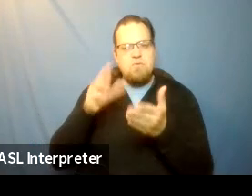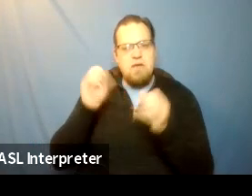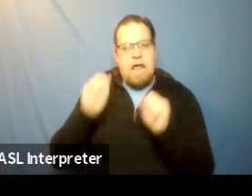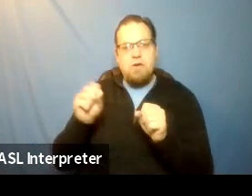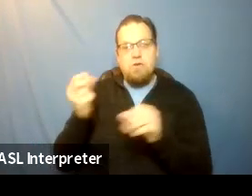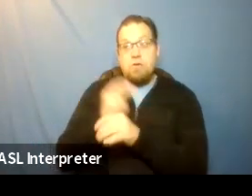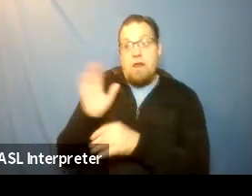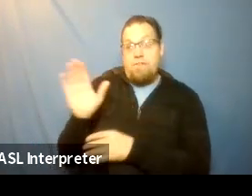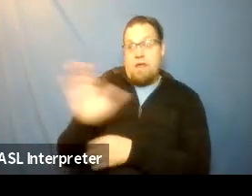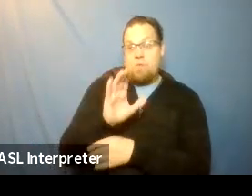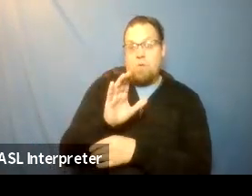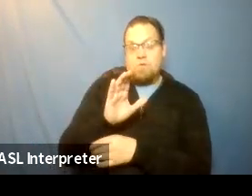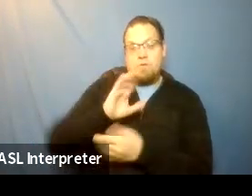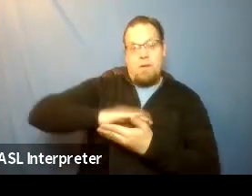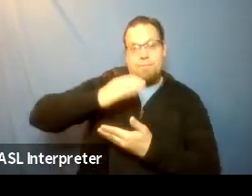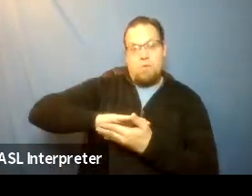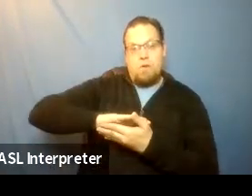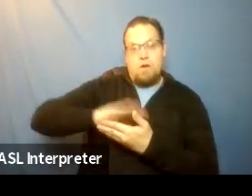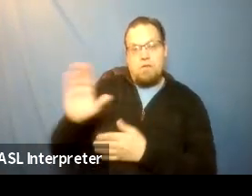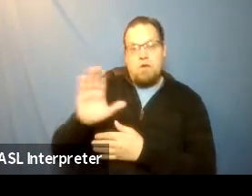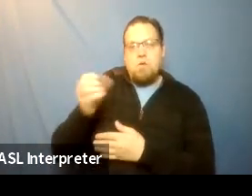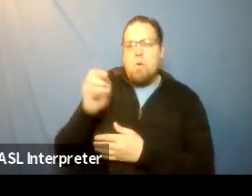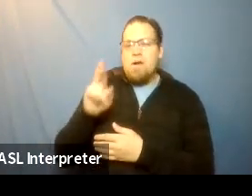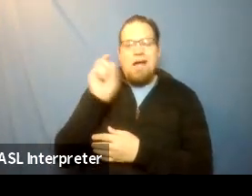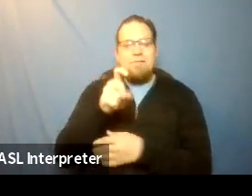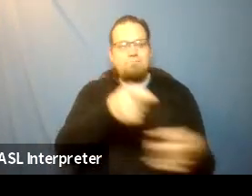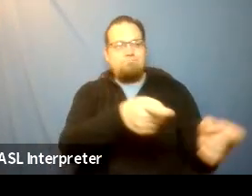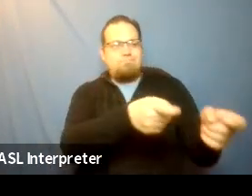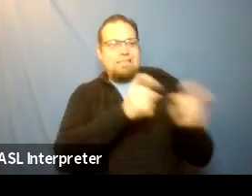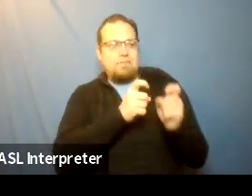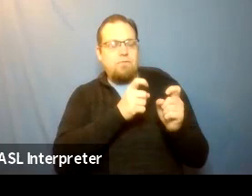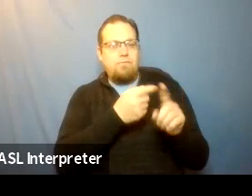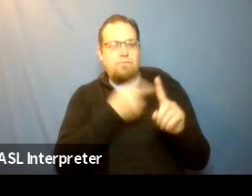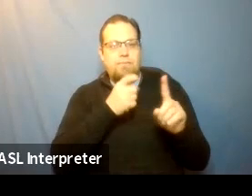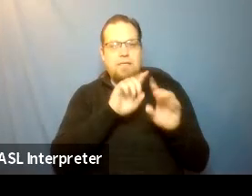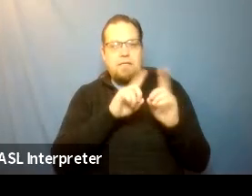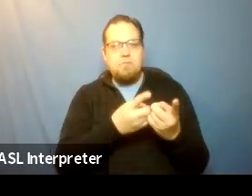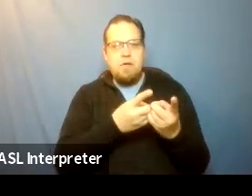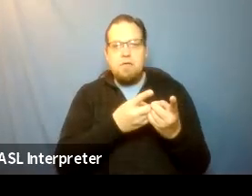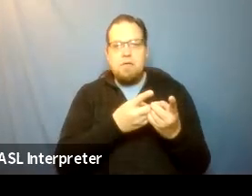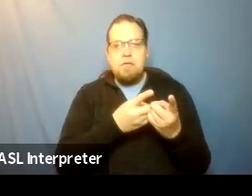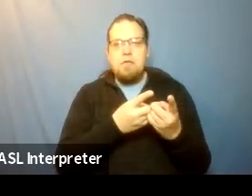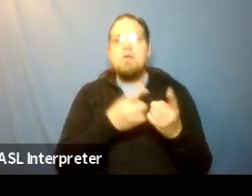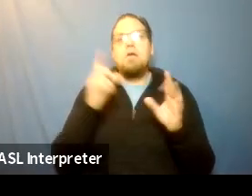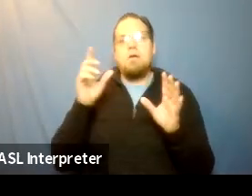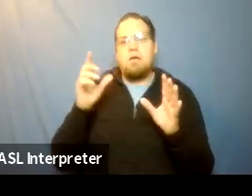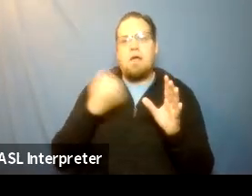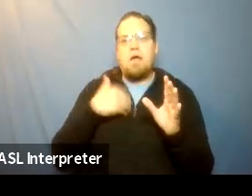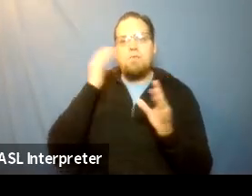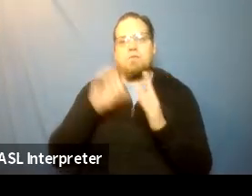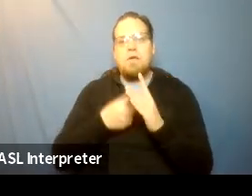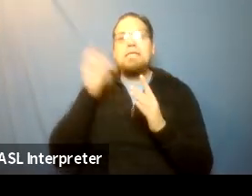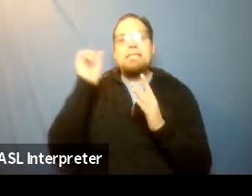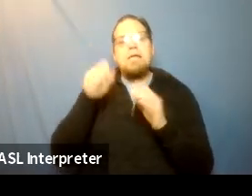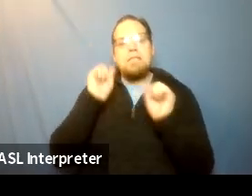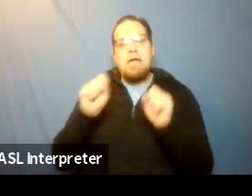need to request to be issued a device if they have their own. Matt or Larry, can you attend to that? Yeah, I'll start here. Yes, they can use